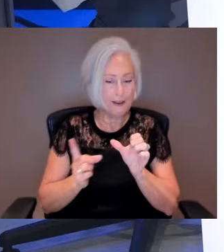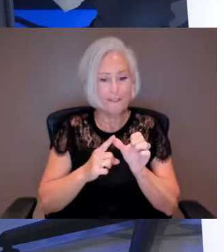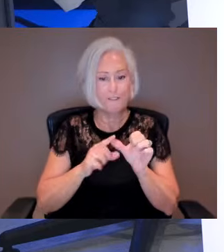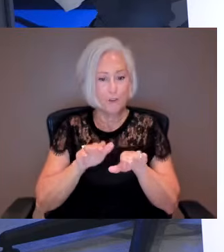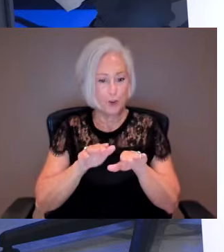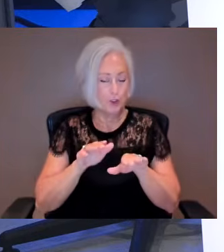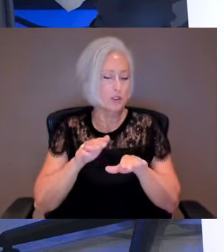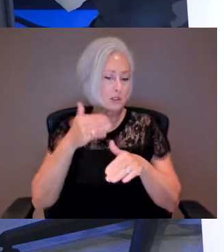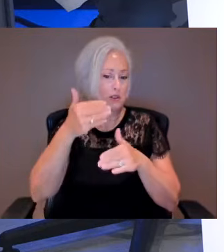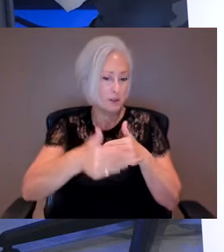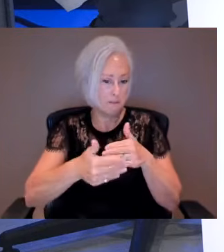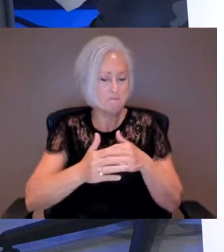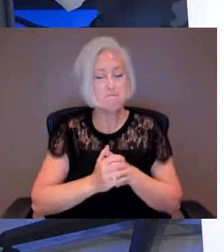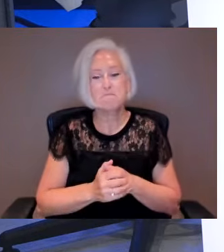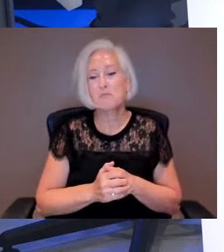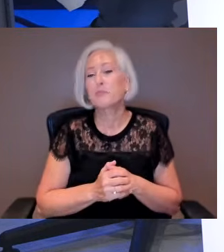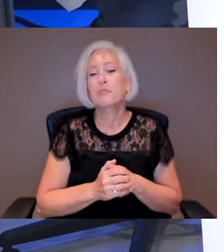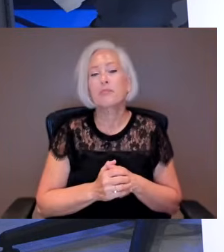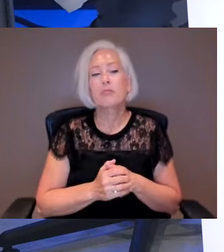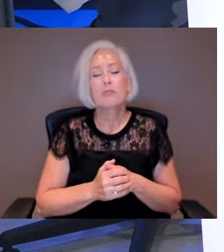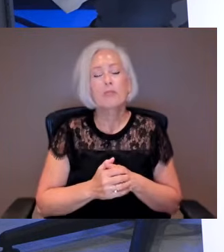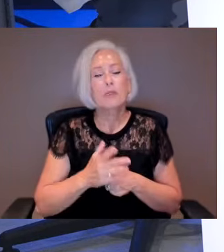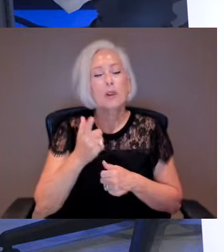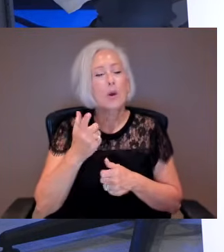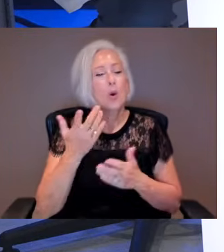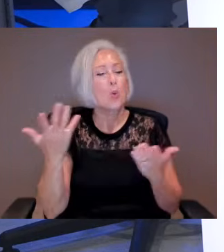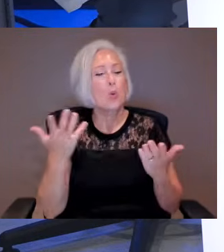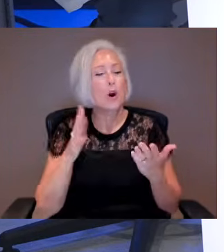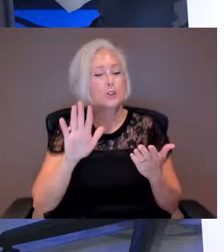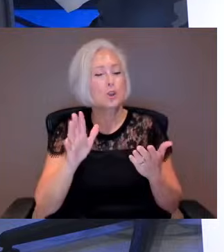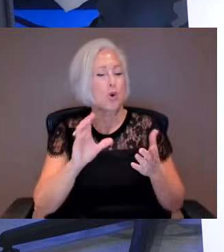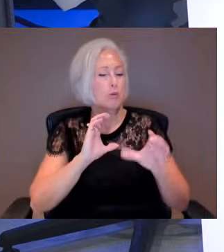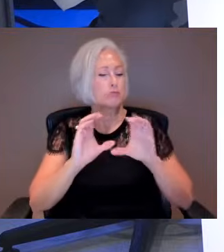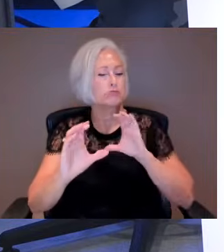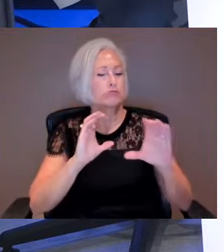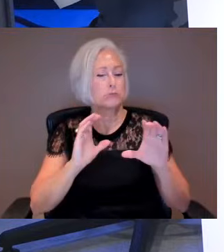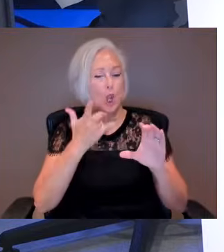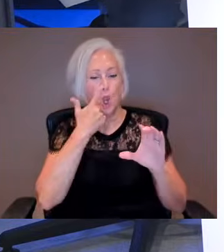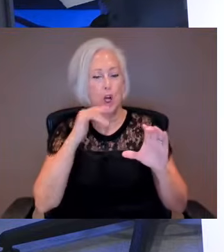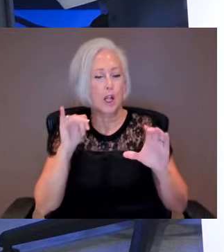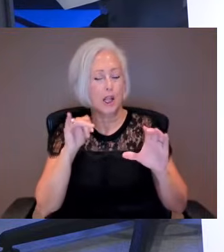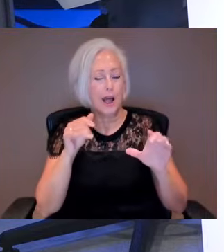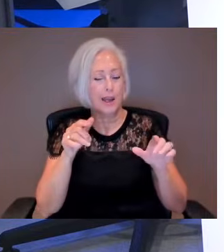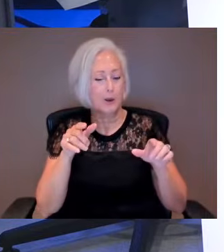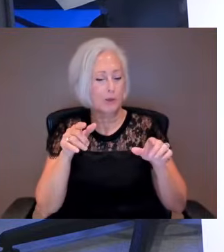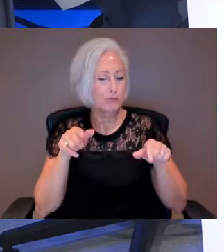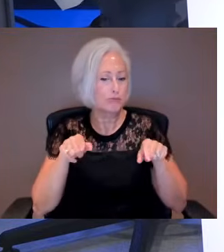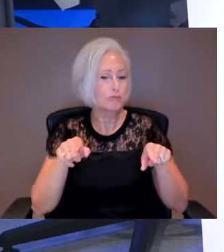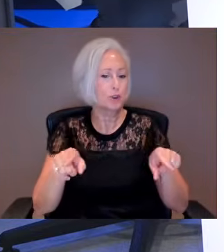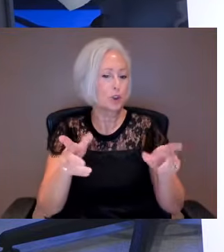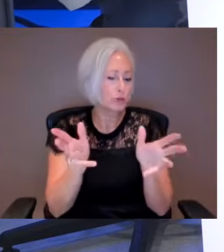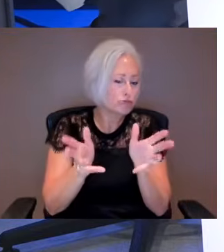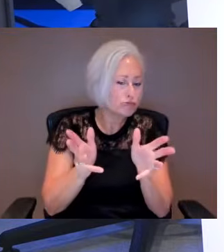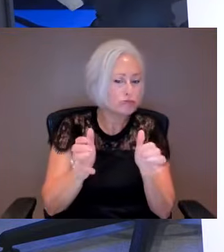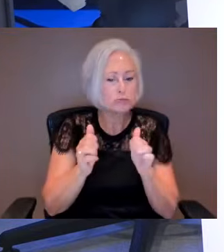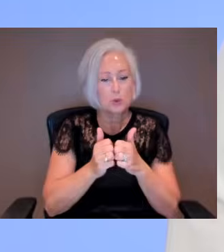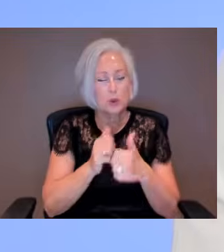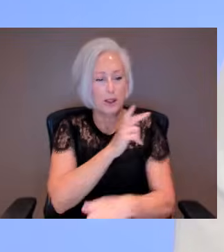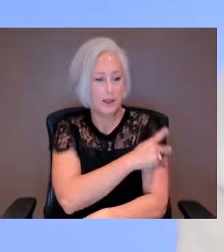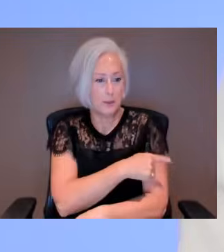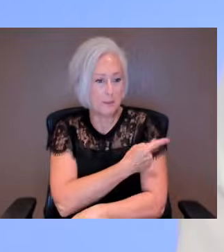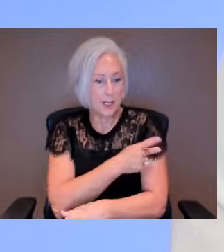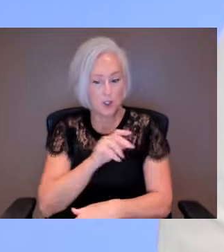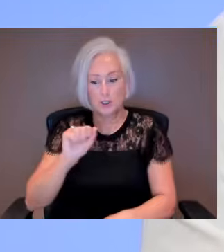those conversations like from a surgical standpoint when you're talking to a stage 4 kidney cancer patient like Matt? It is